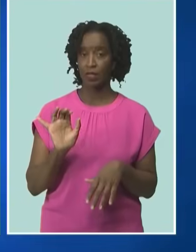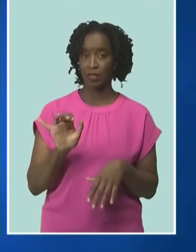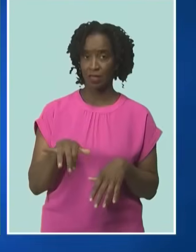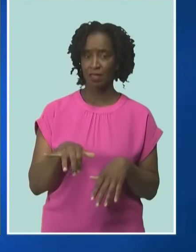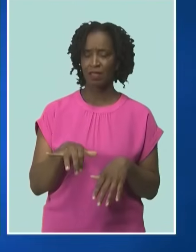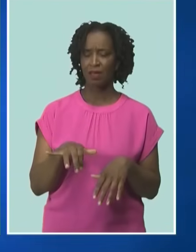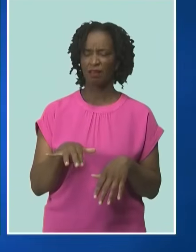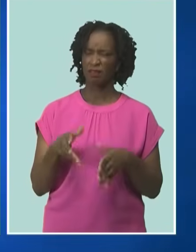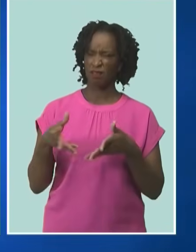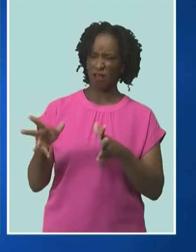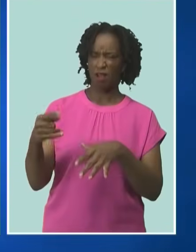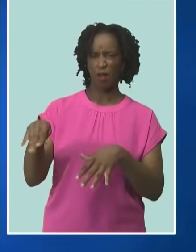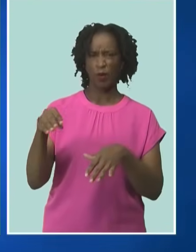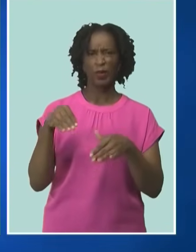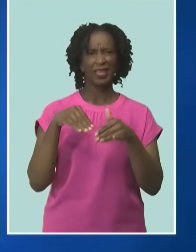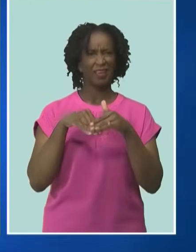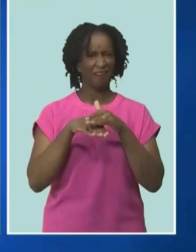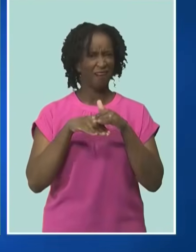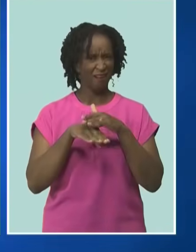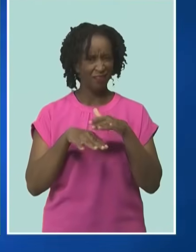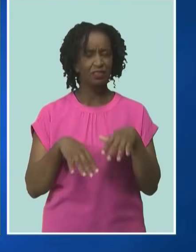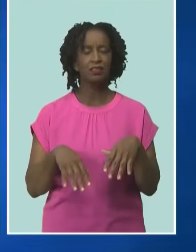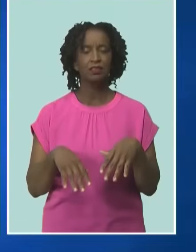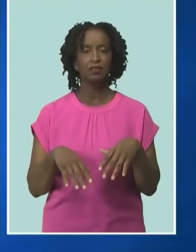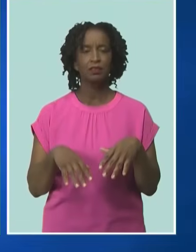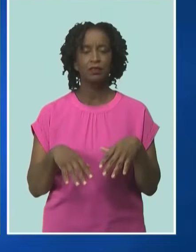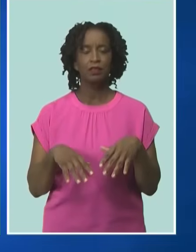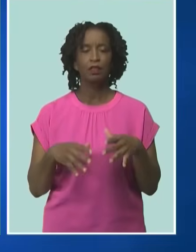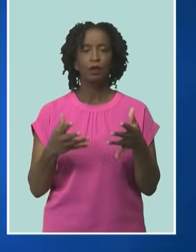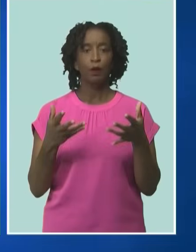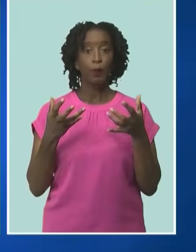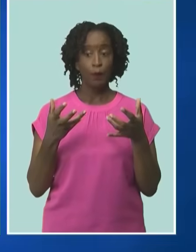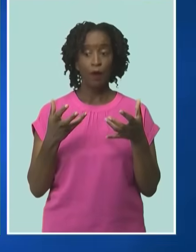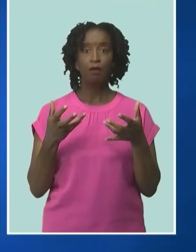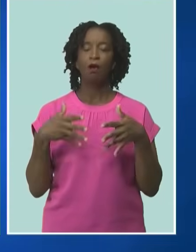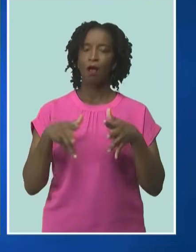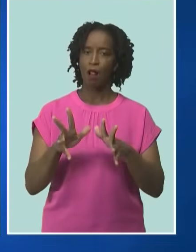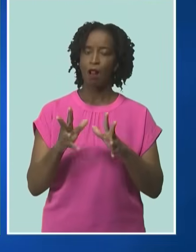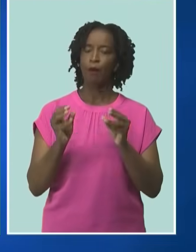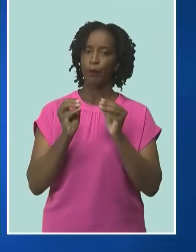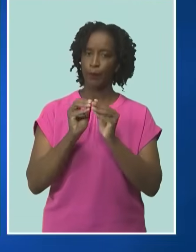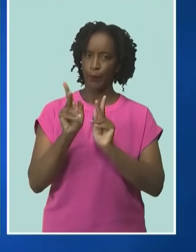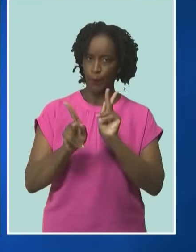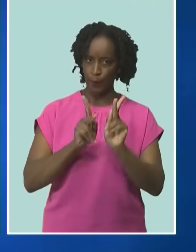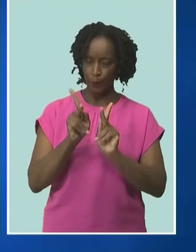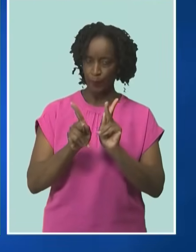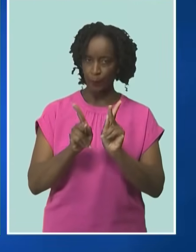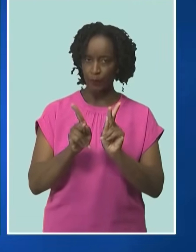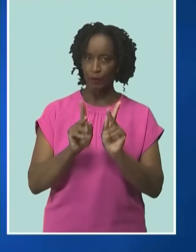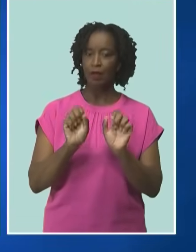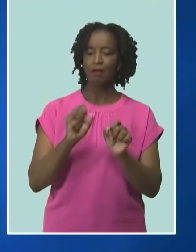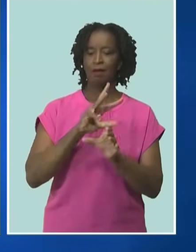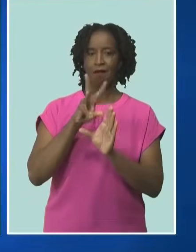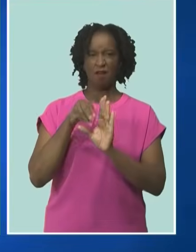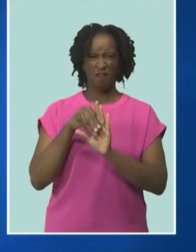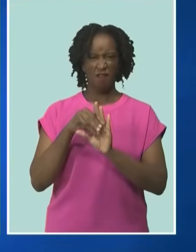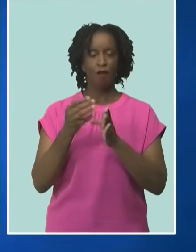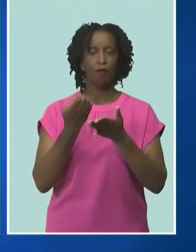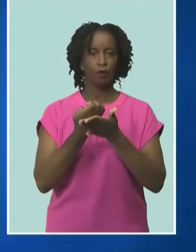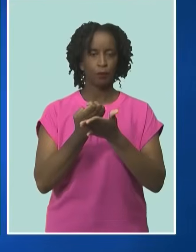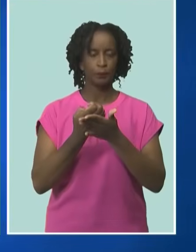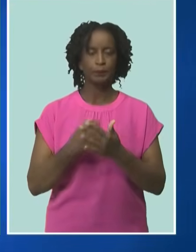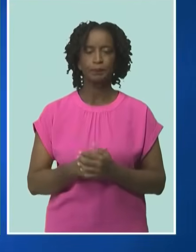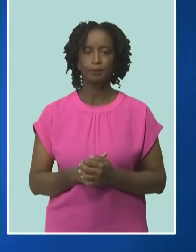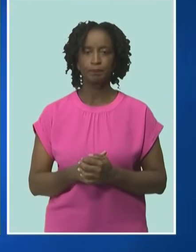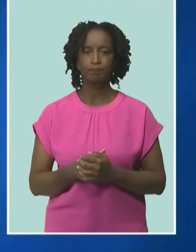innovative, and it is hoped that it would act as an inspiration to empower more Barbadians to participate fully in the economy. The strong